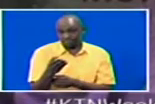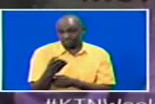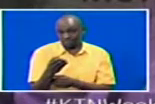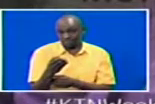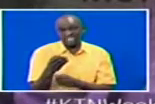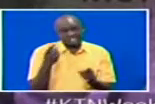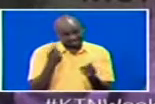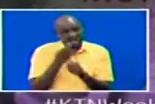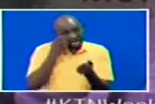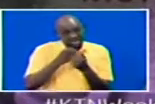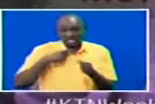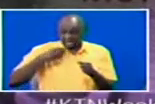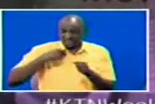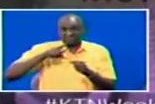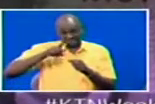Leishmania dolovani.